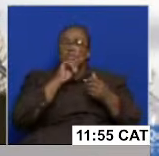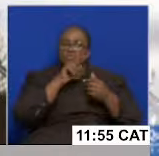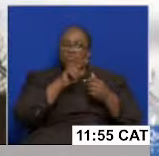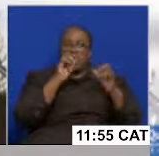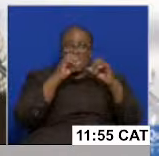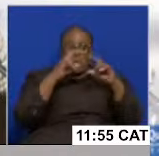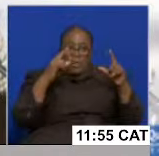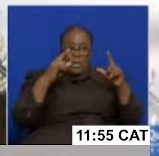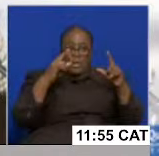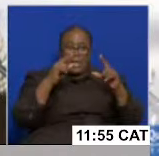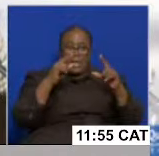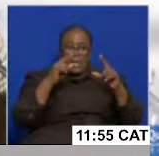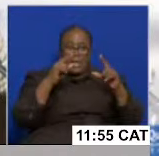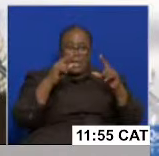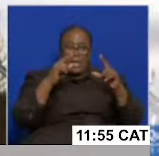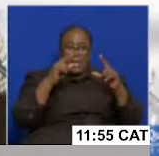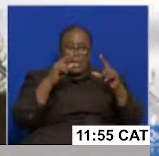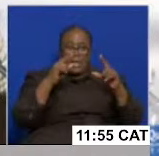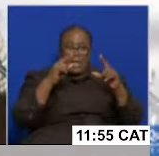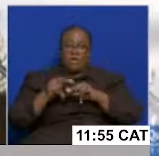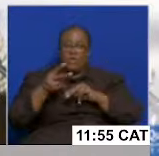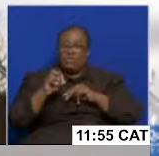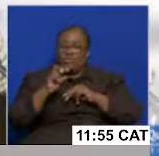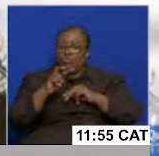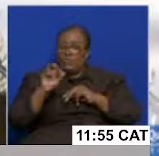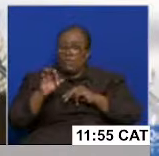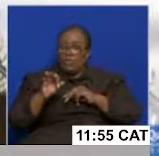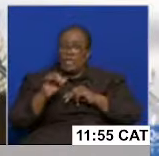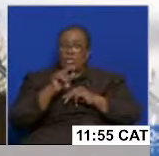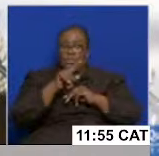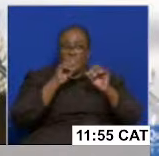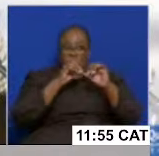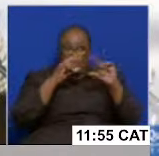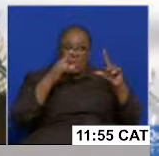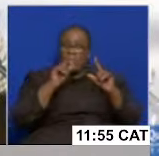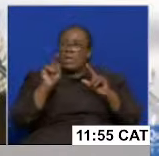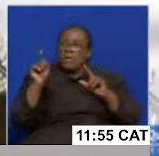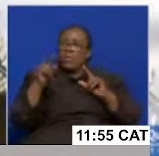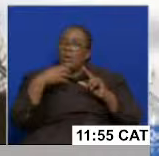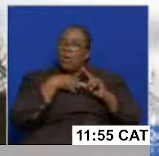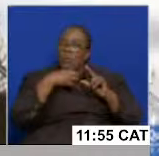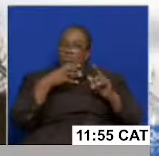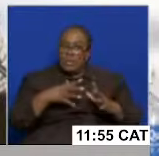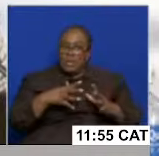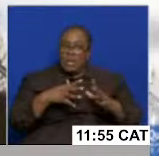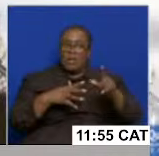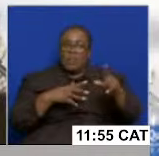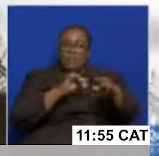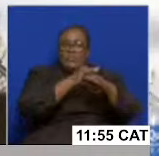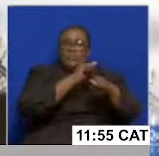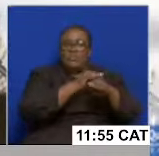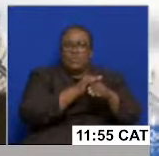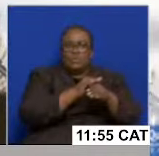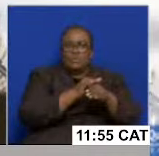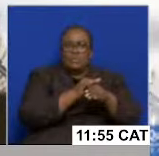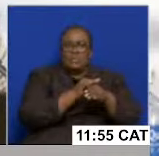February 2023, aware that the owner of the precious stones indeed kept the precious stones inside his